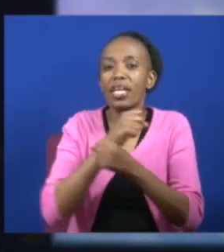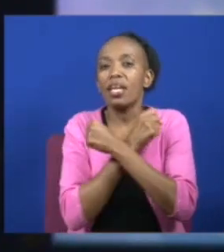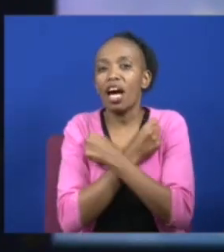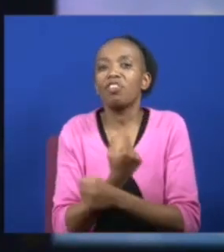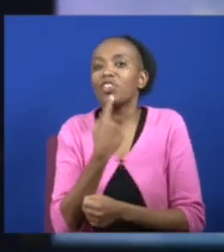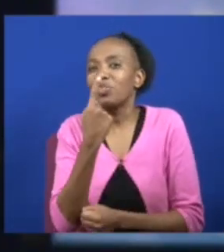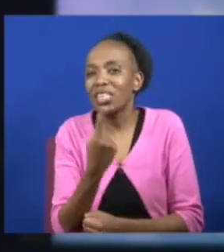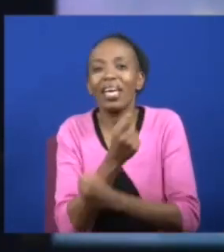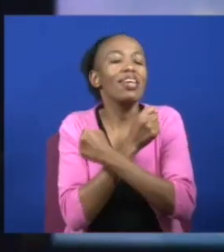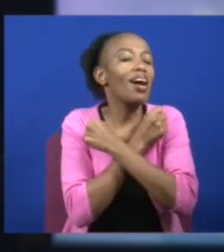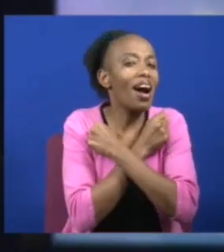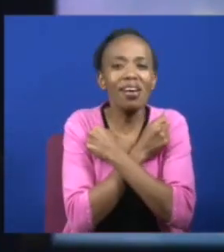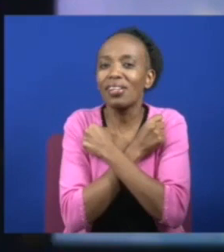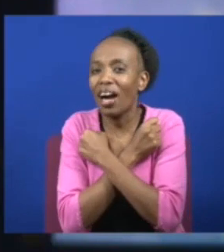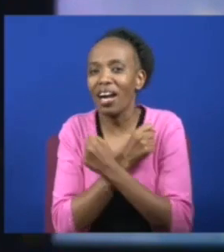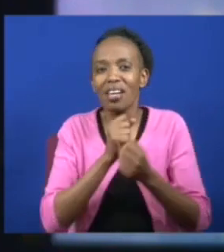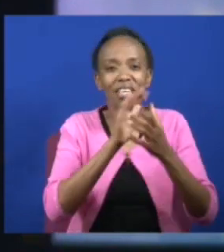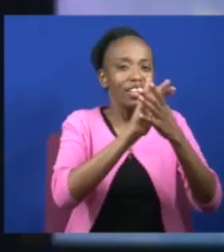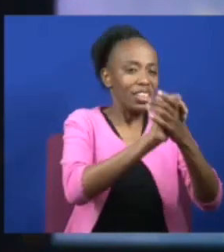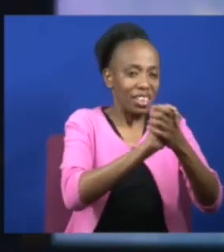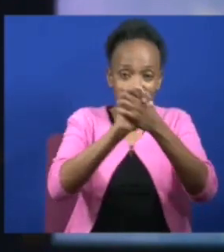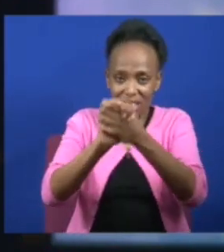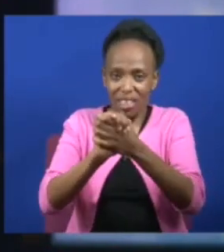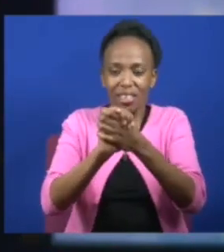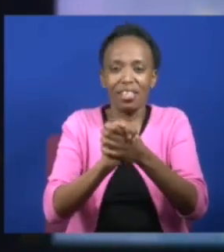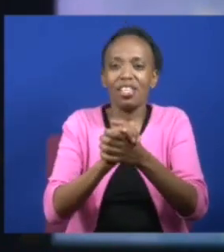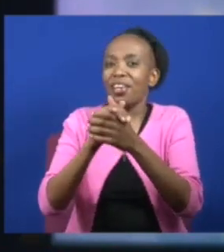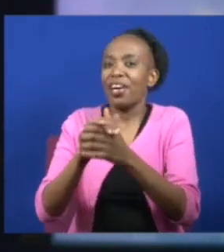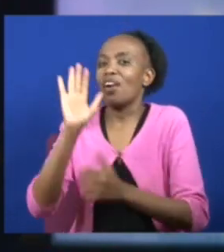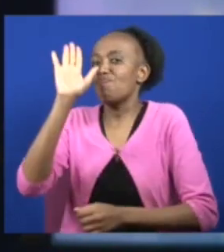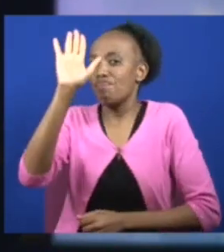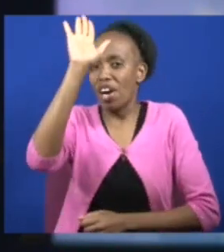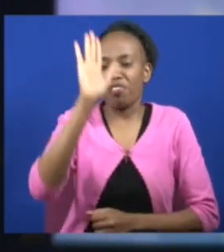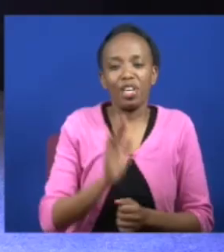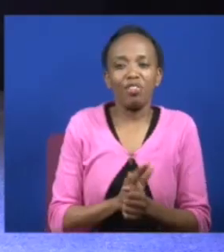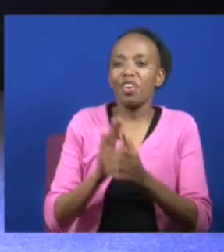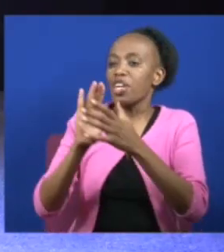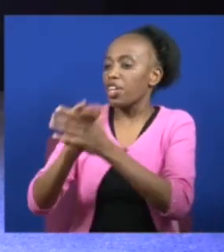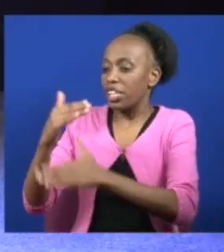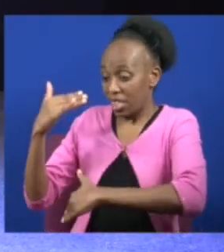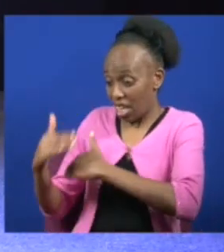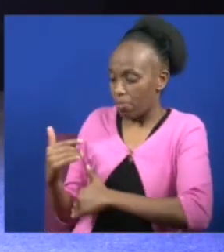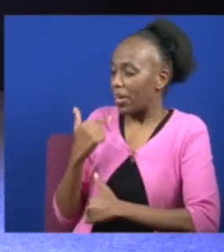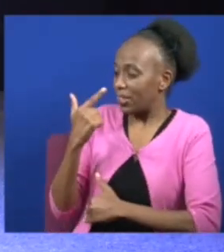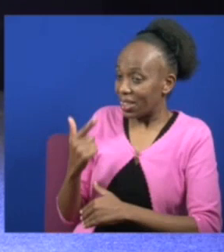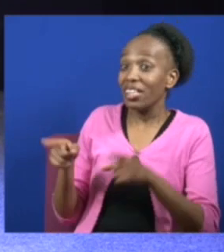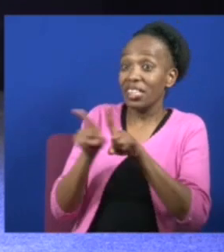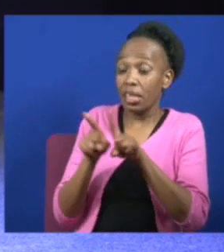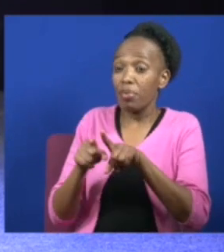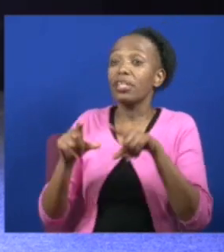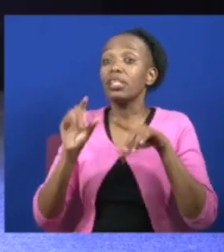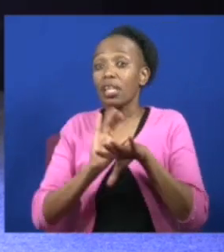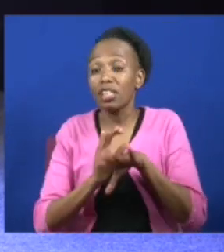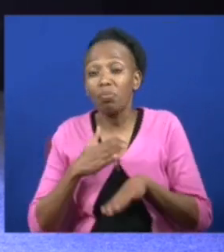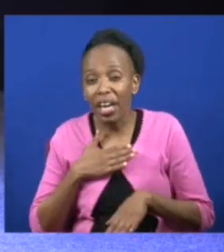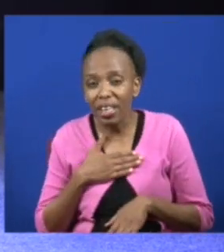to say hug the huggables, shake the shakeables, do high fives, greet your neighbor and tell them, like in the